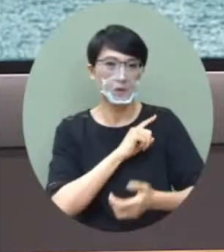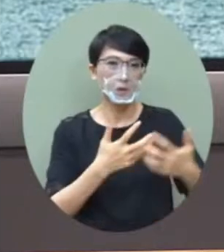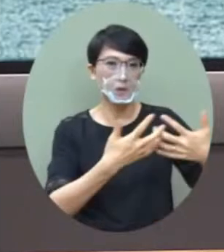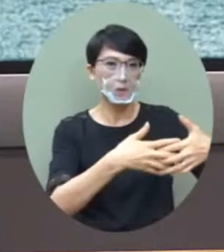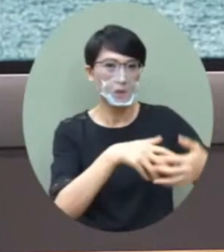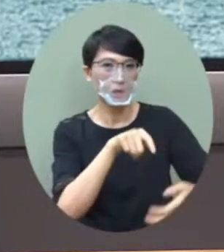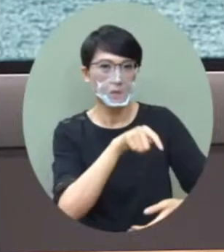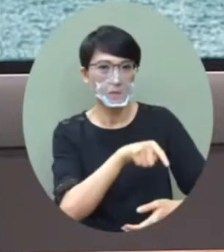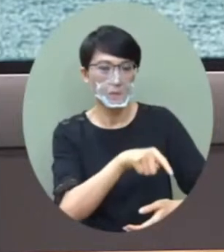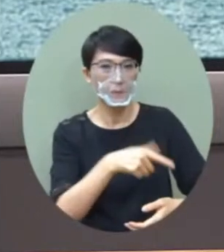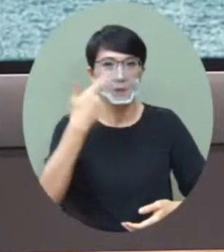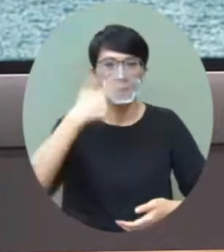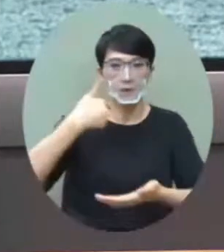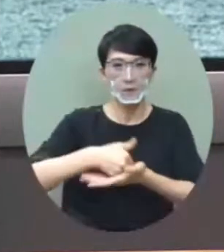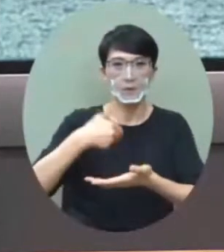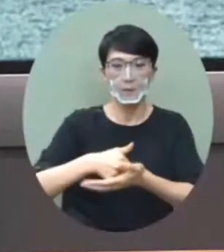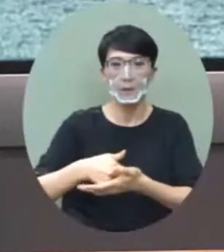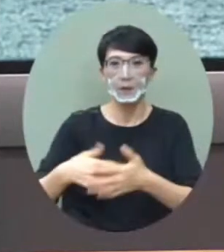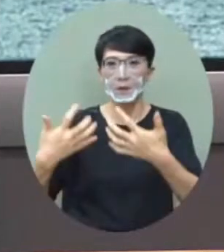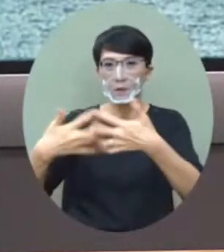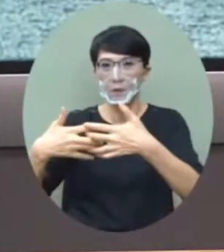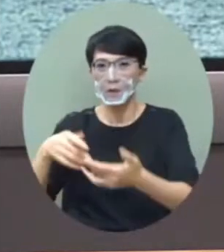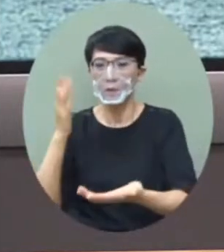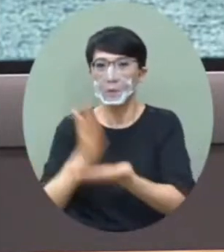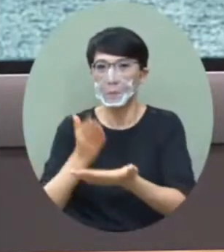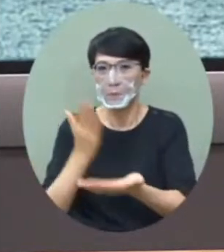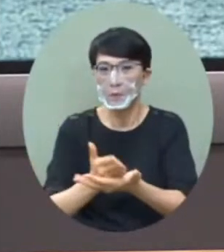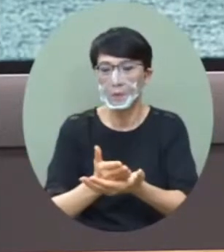will say that different